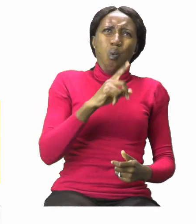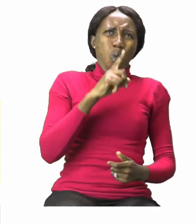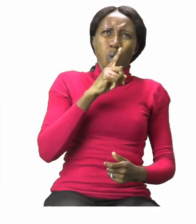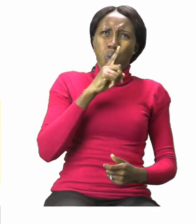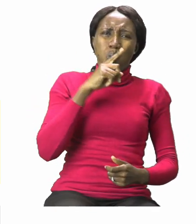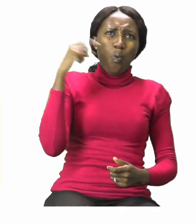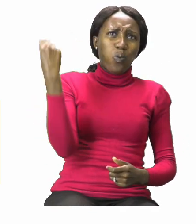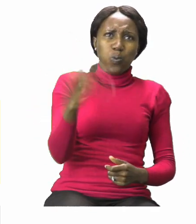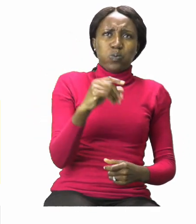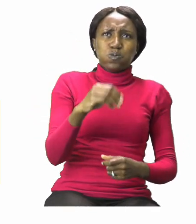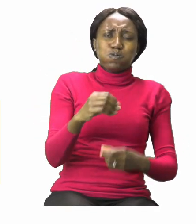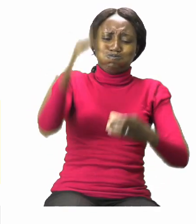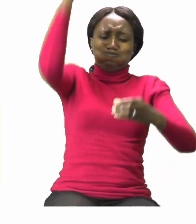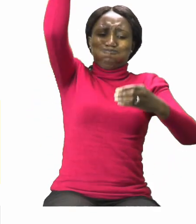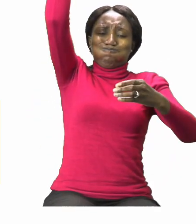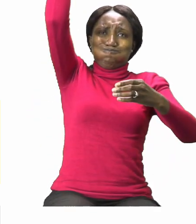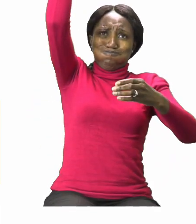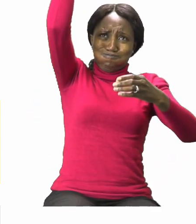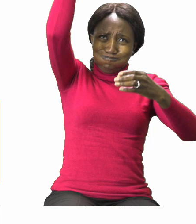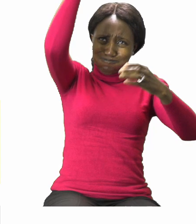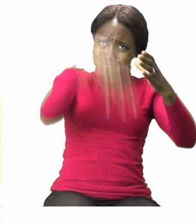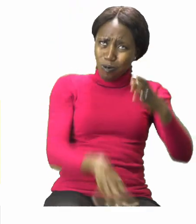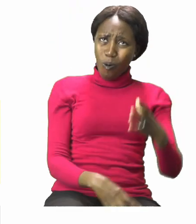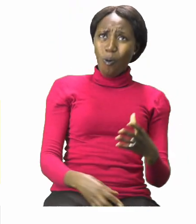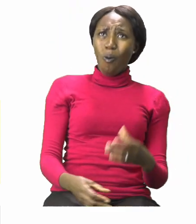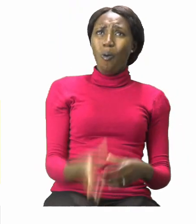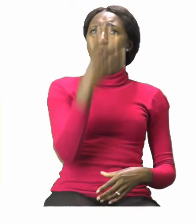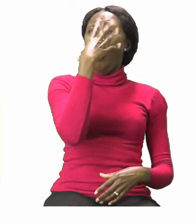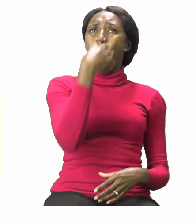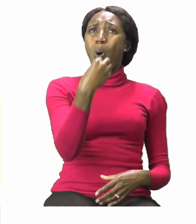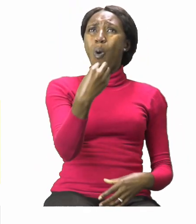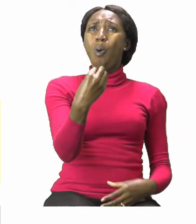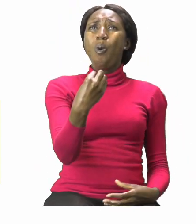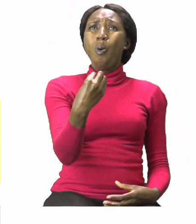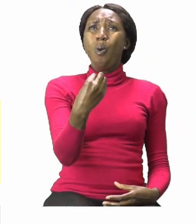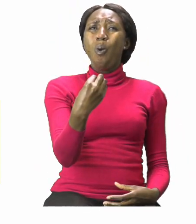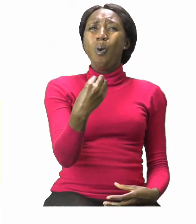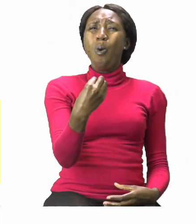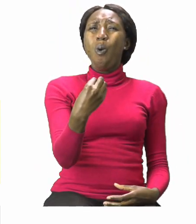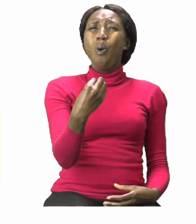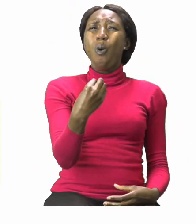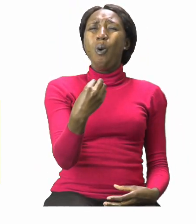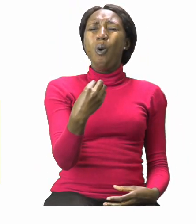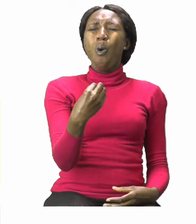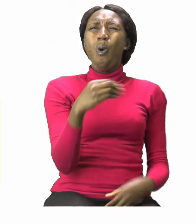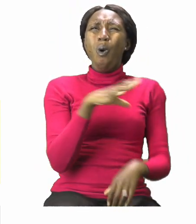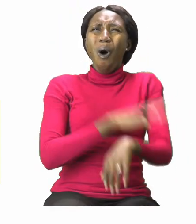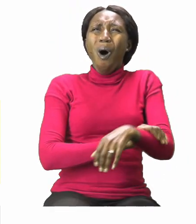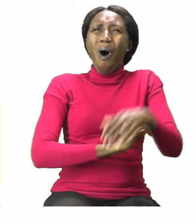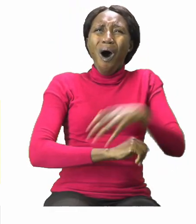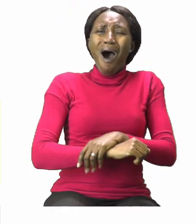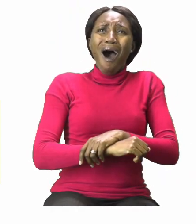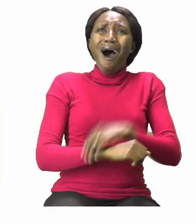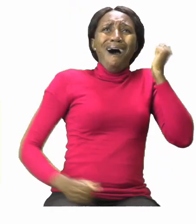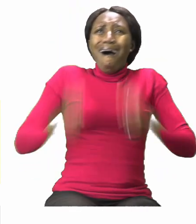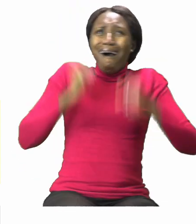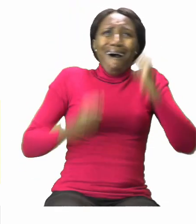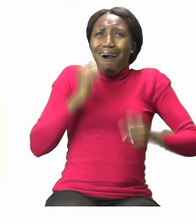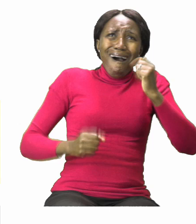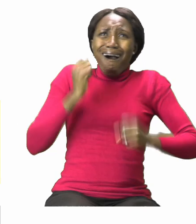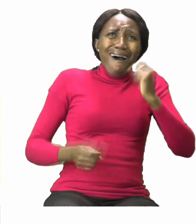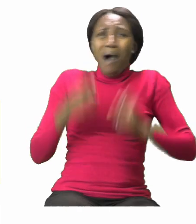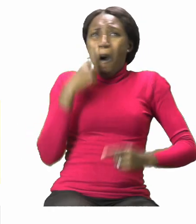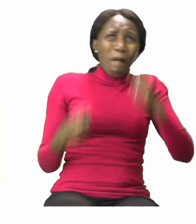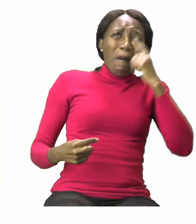of water. The wolf was so badly burnt, he started to run and cry.